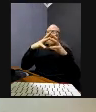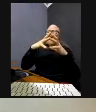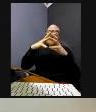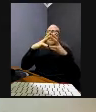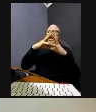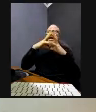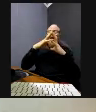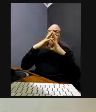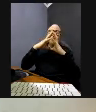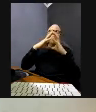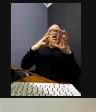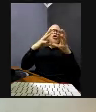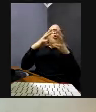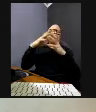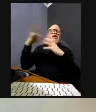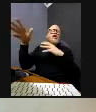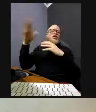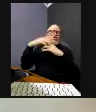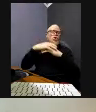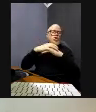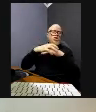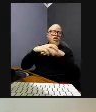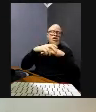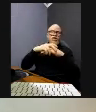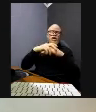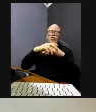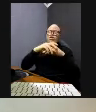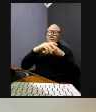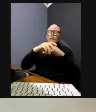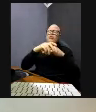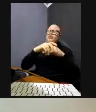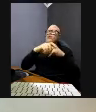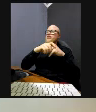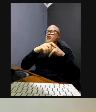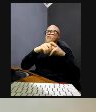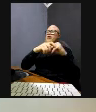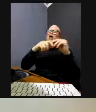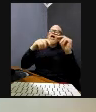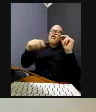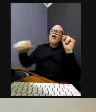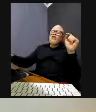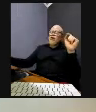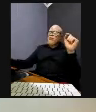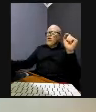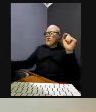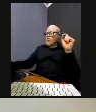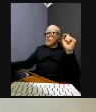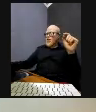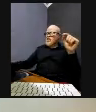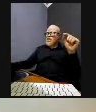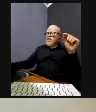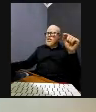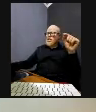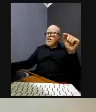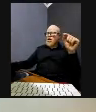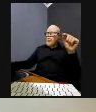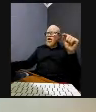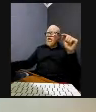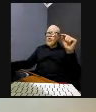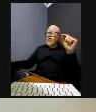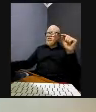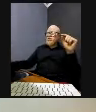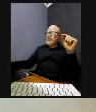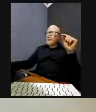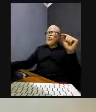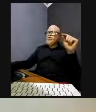craft it, can either make or break the content that you put out there. And I've come across instances where